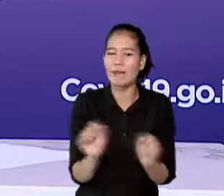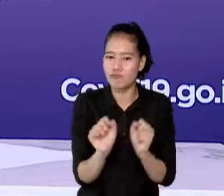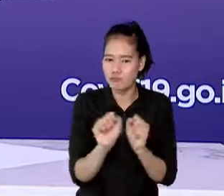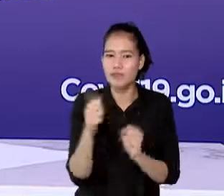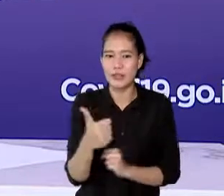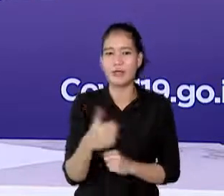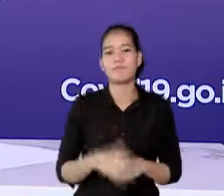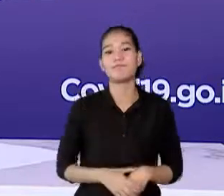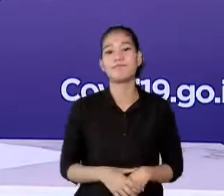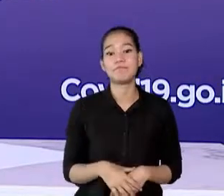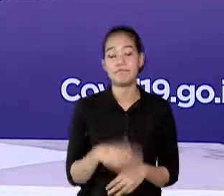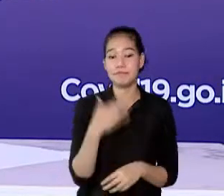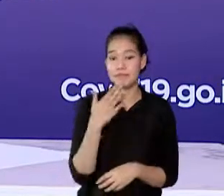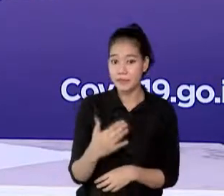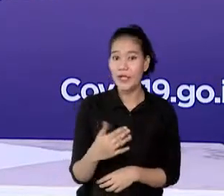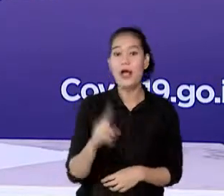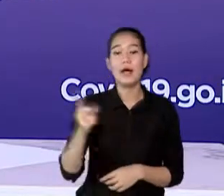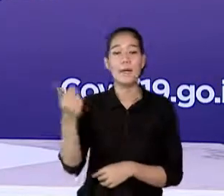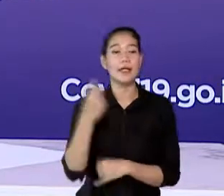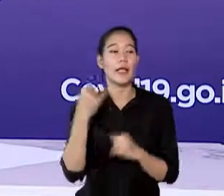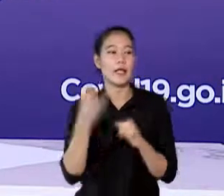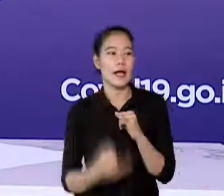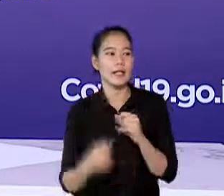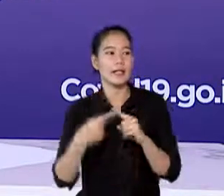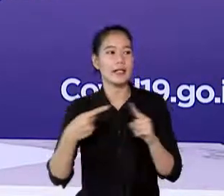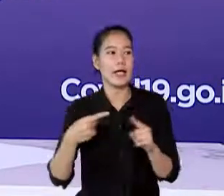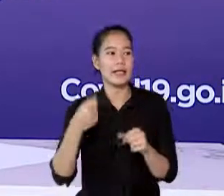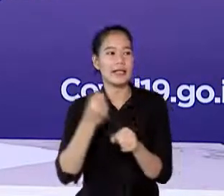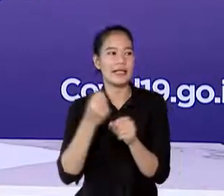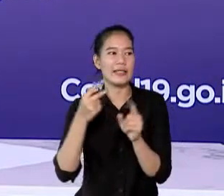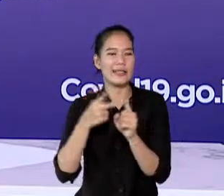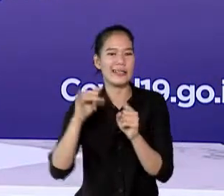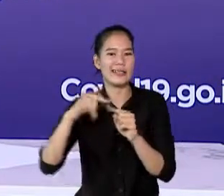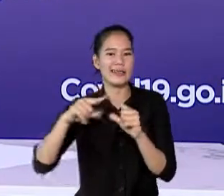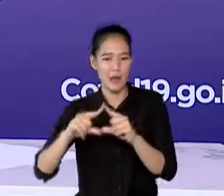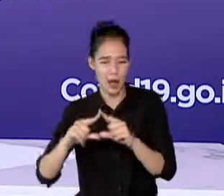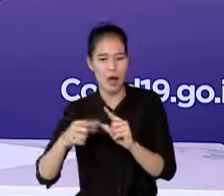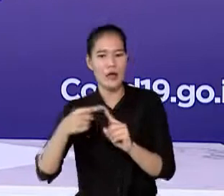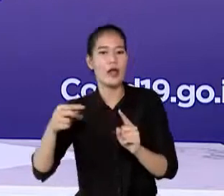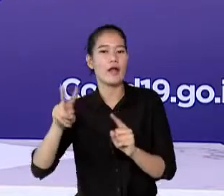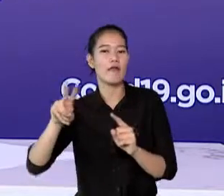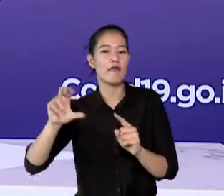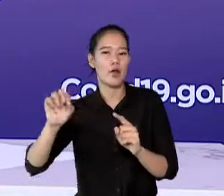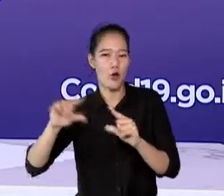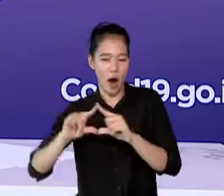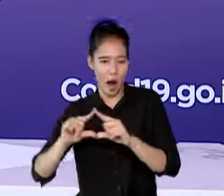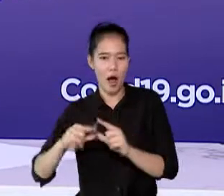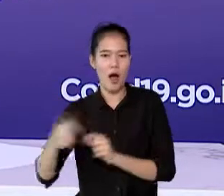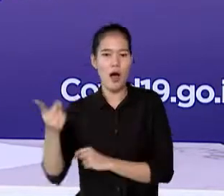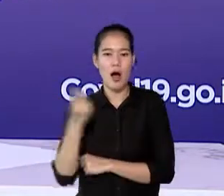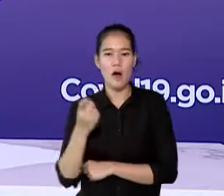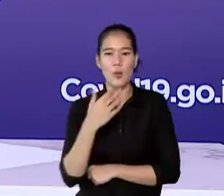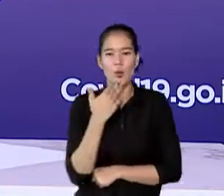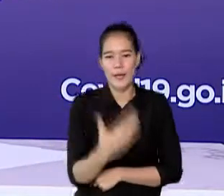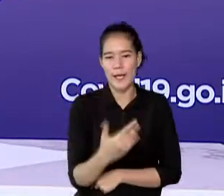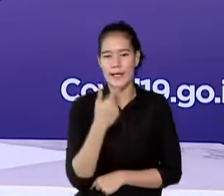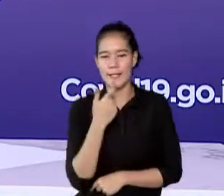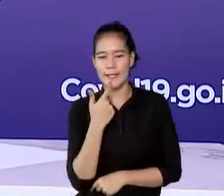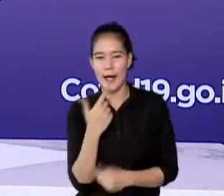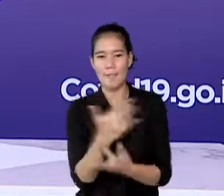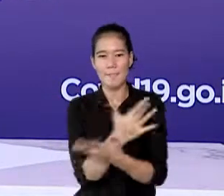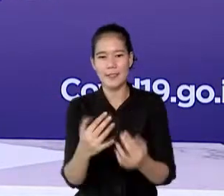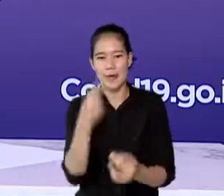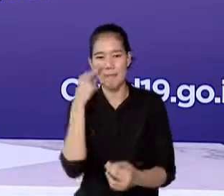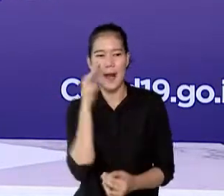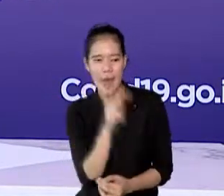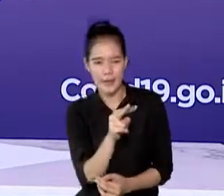The last question is from Gita from Voice of America. She would like to ask about the idea of publishing COVID-19